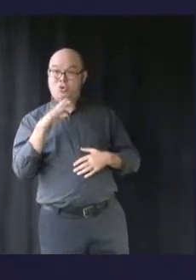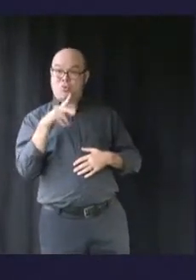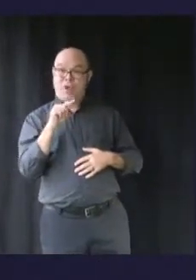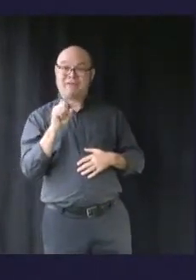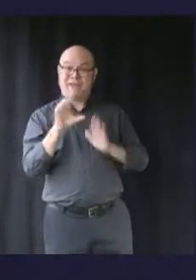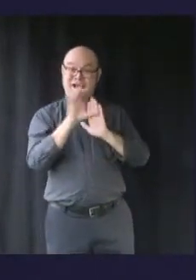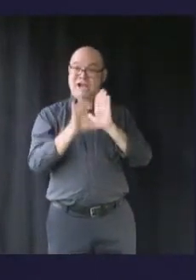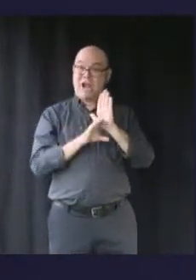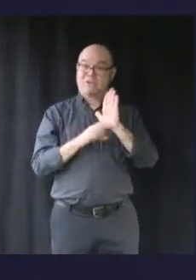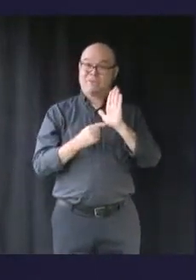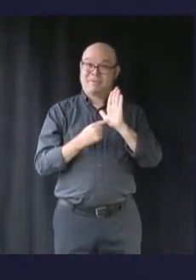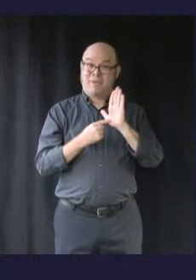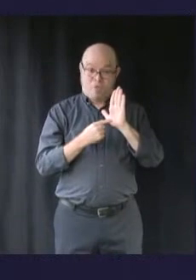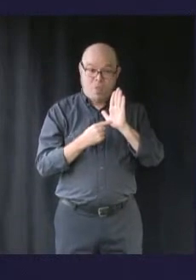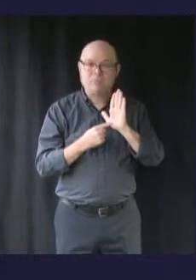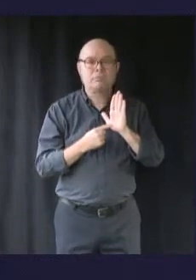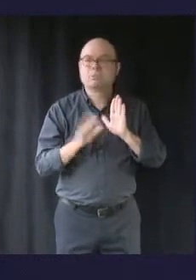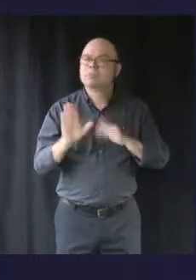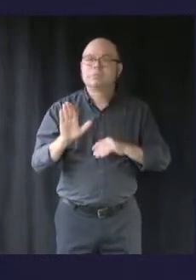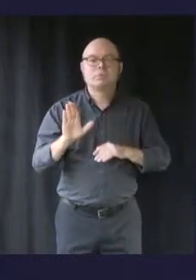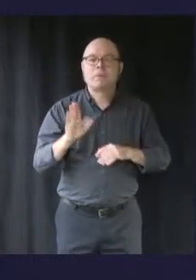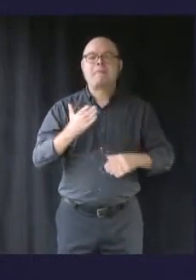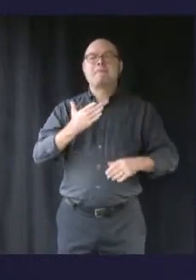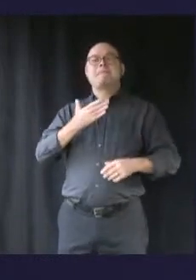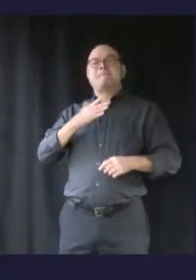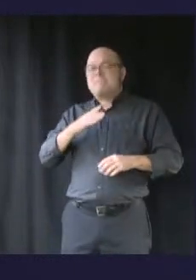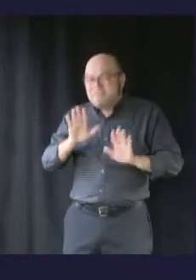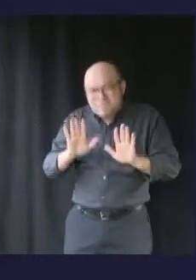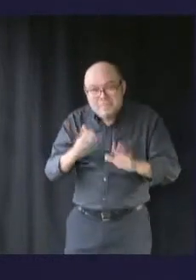my rights because I was born.